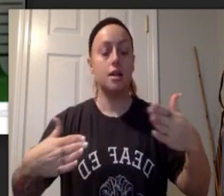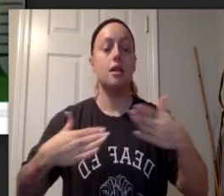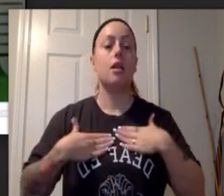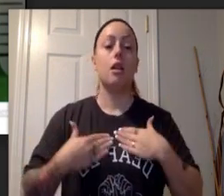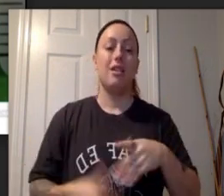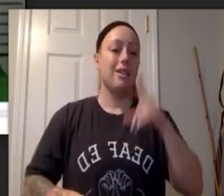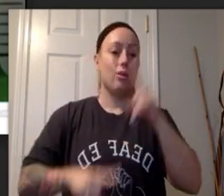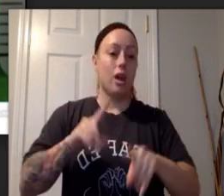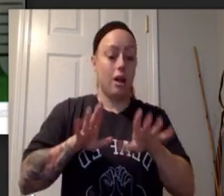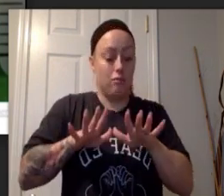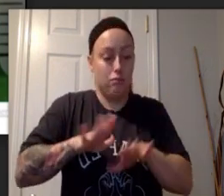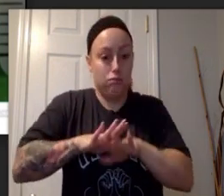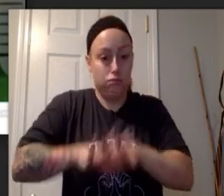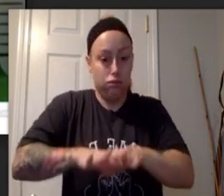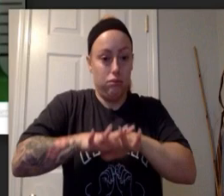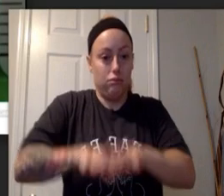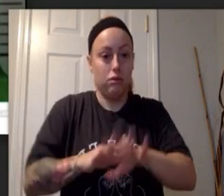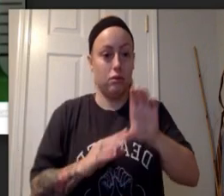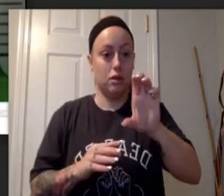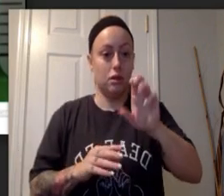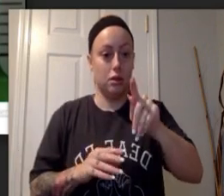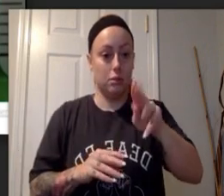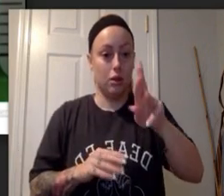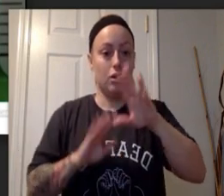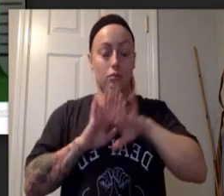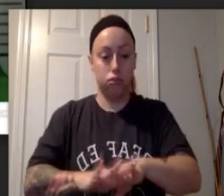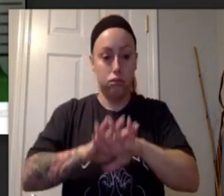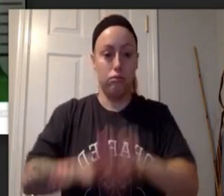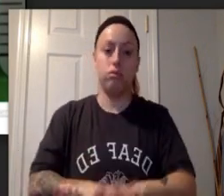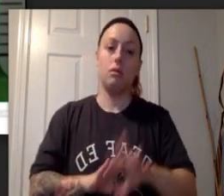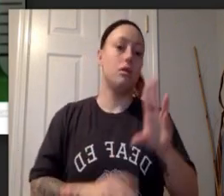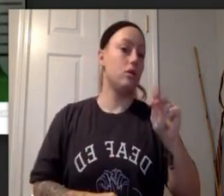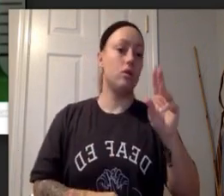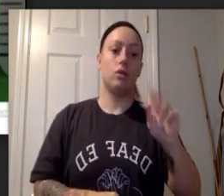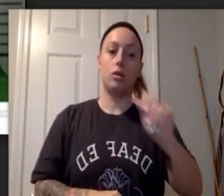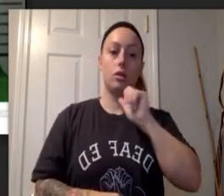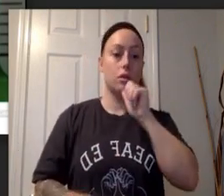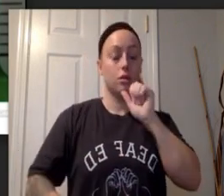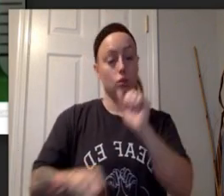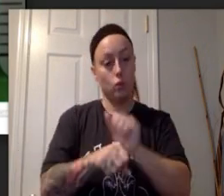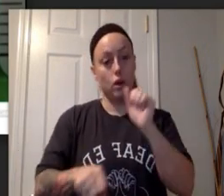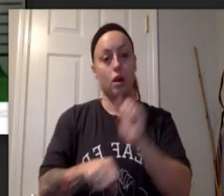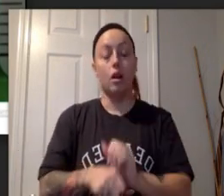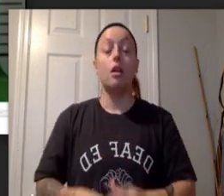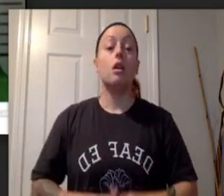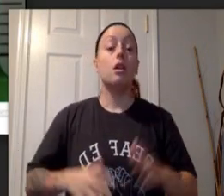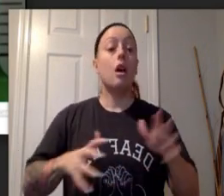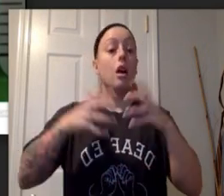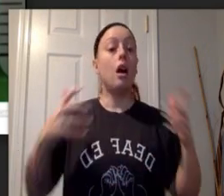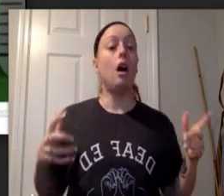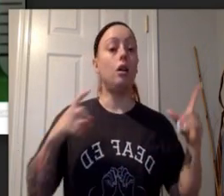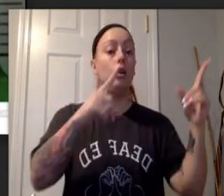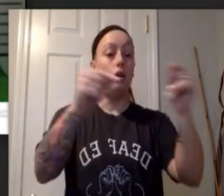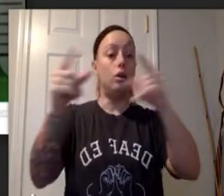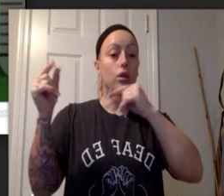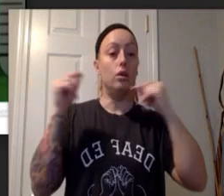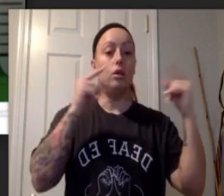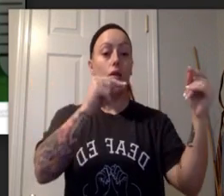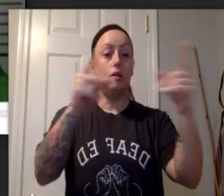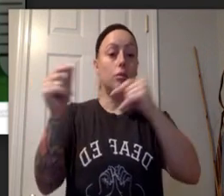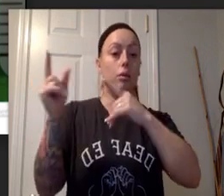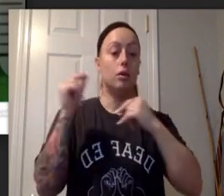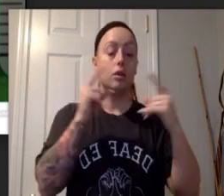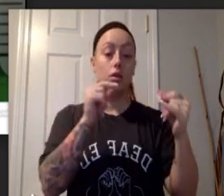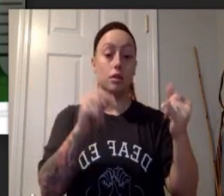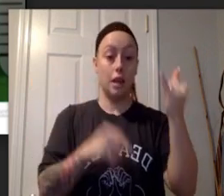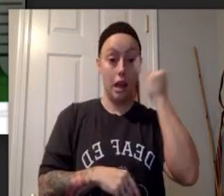ineffective. But one thing we've learned is there have been a lot of rumors, and you do not have to worry about exposure giving somebody CPR. You